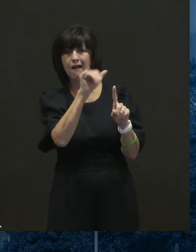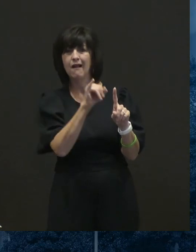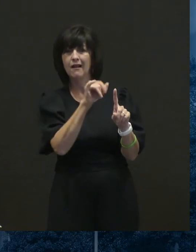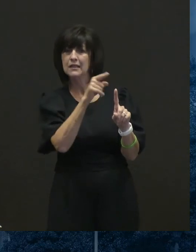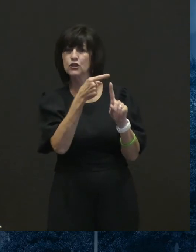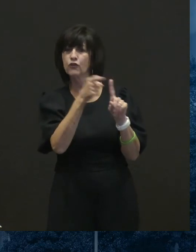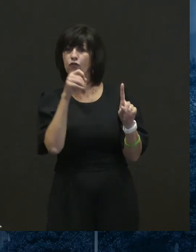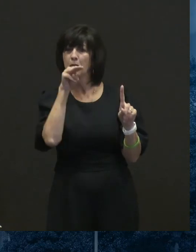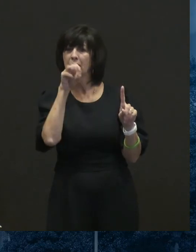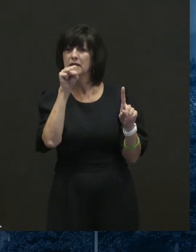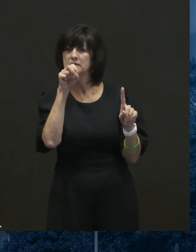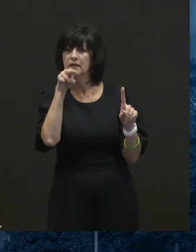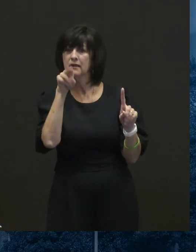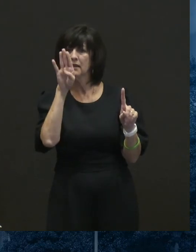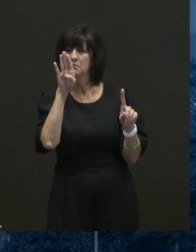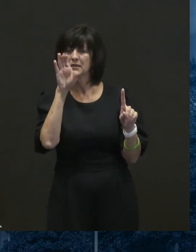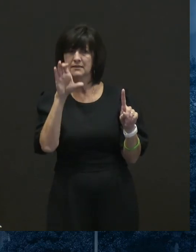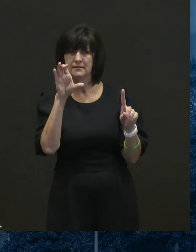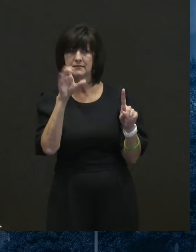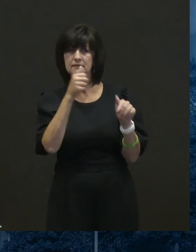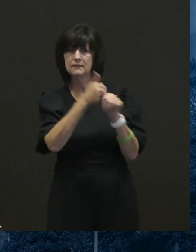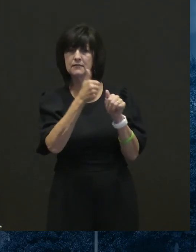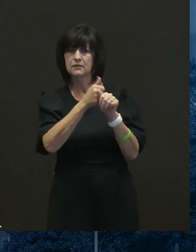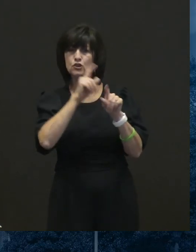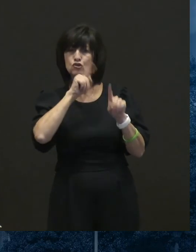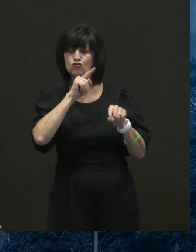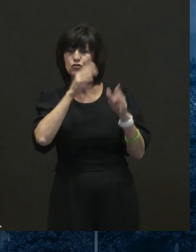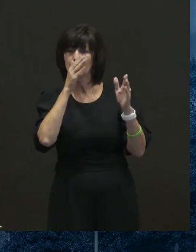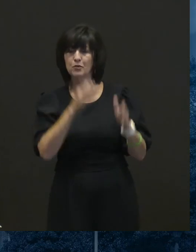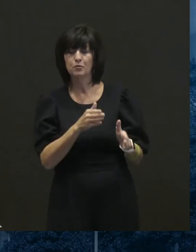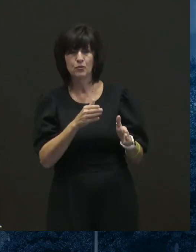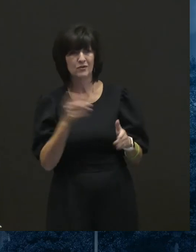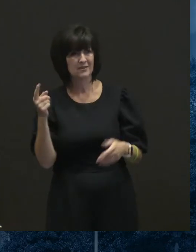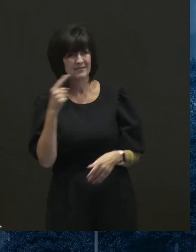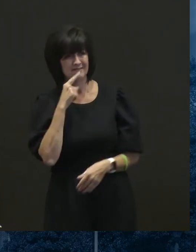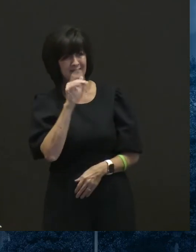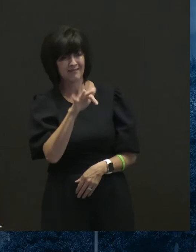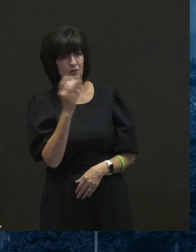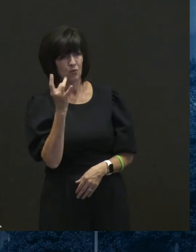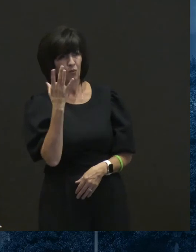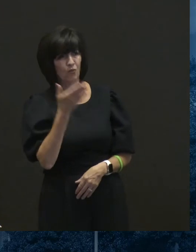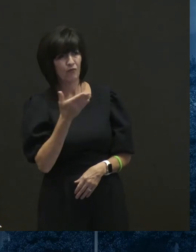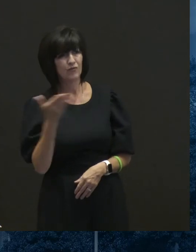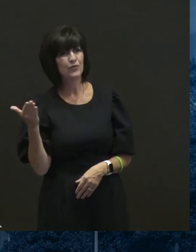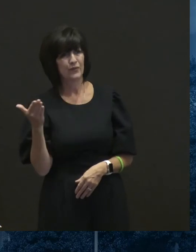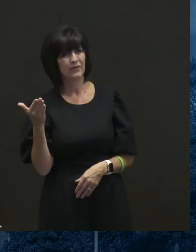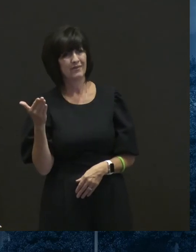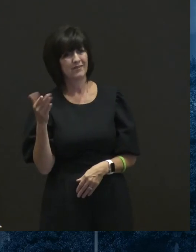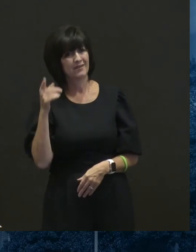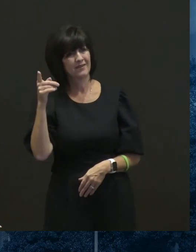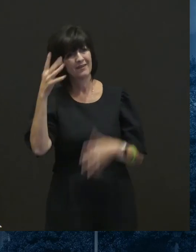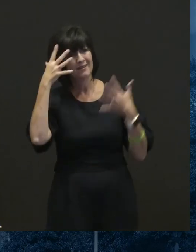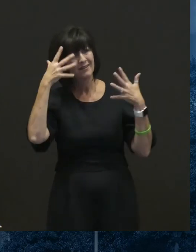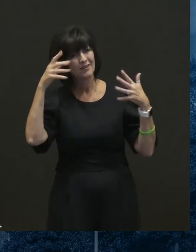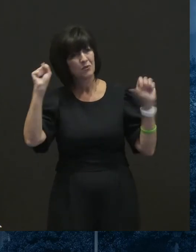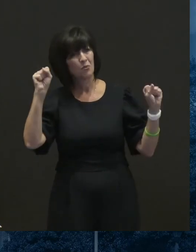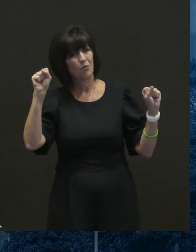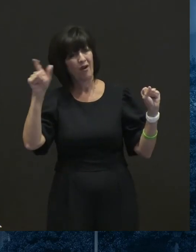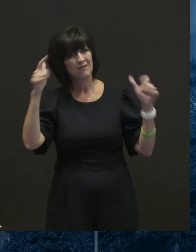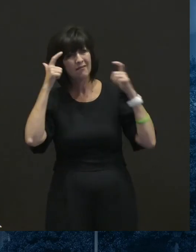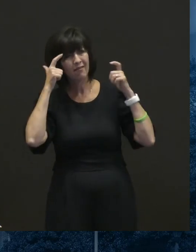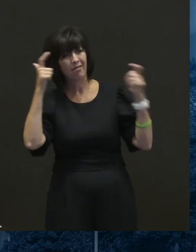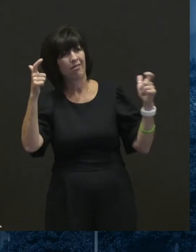Would you care to comment on what President Trump said? It sounds like a terrible thing to me. It's not a very terrible thing to say,